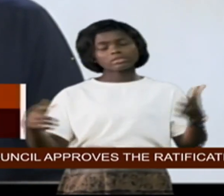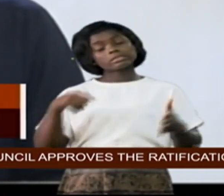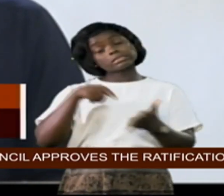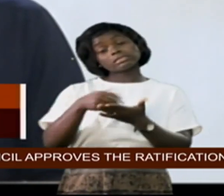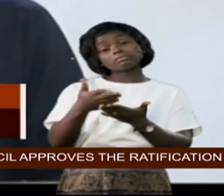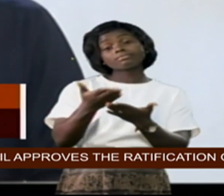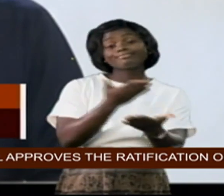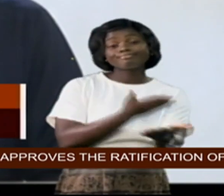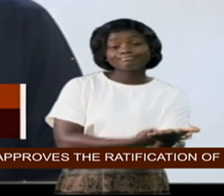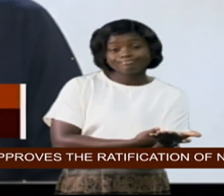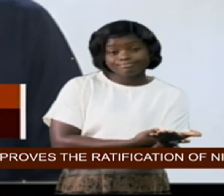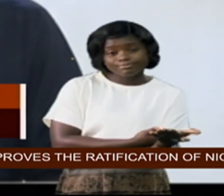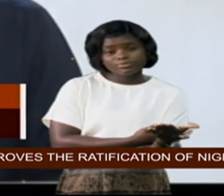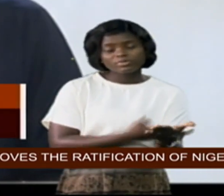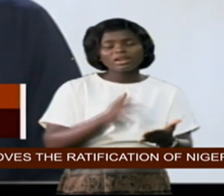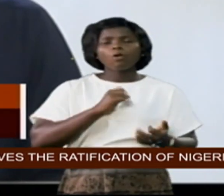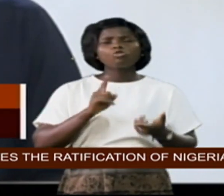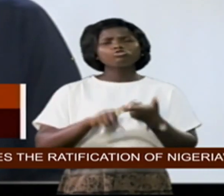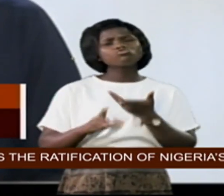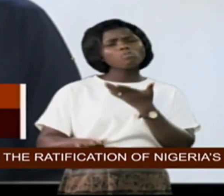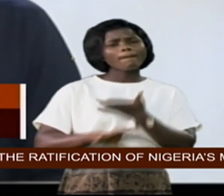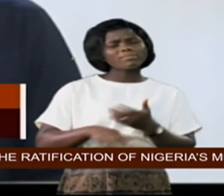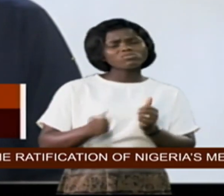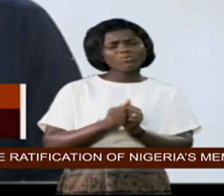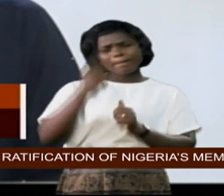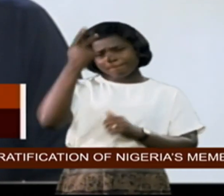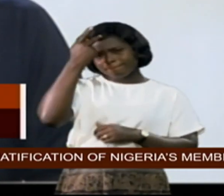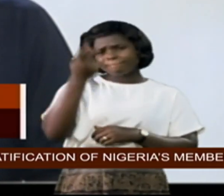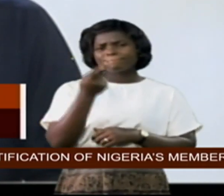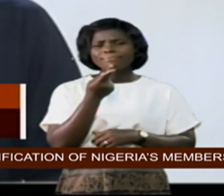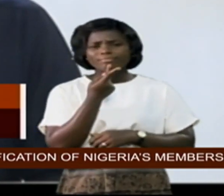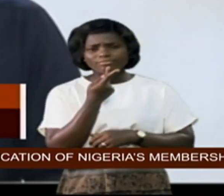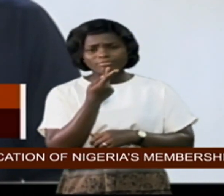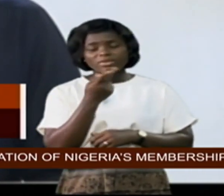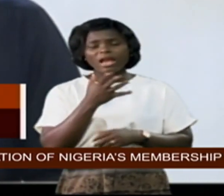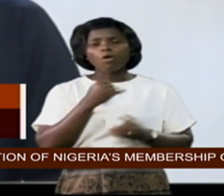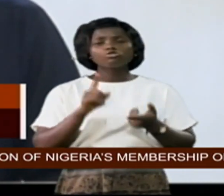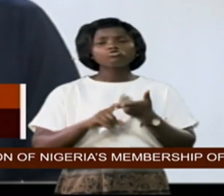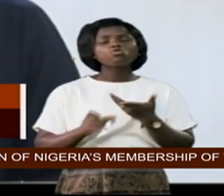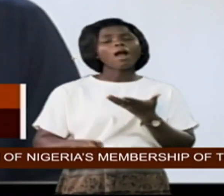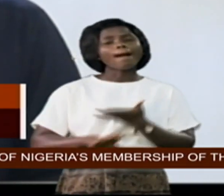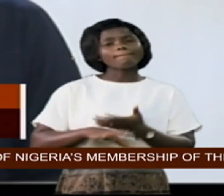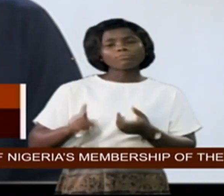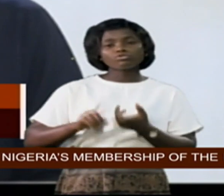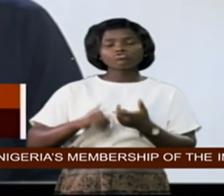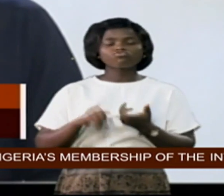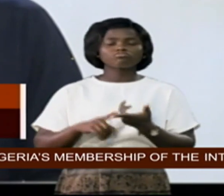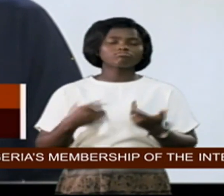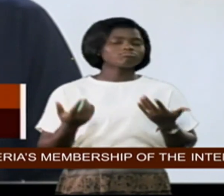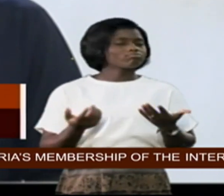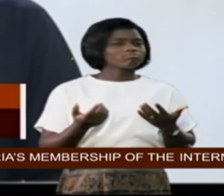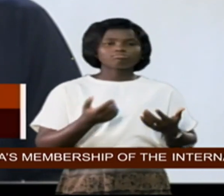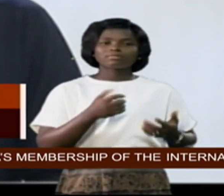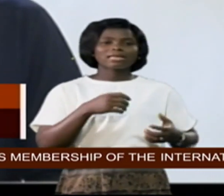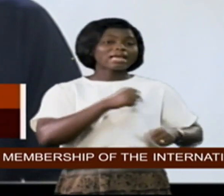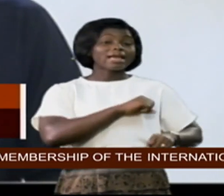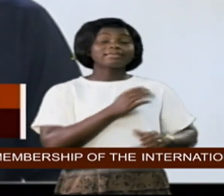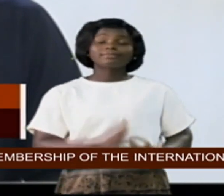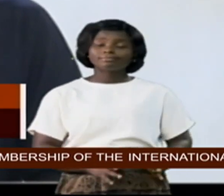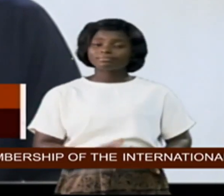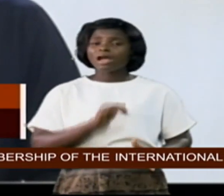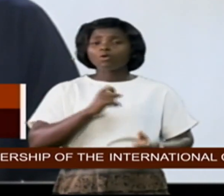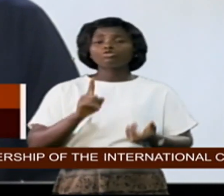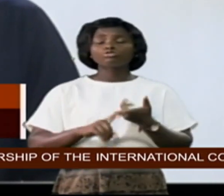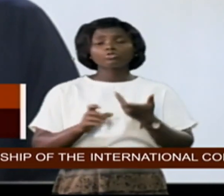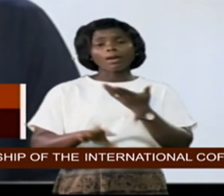morning. I want to plead with parents. I want to appeal to guardians. I want to